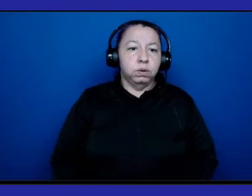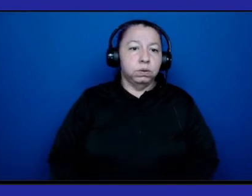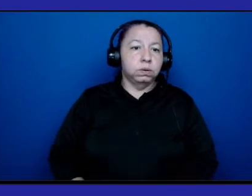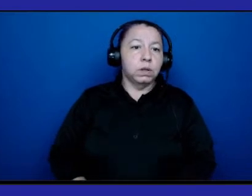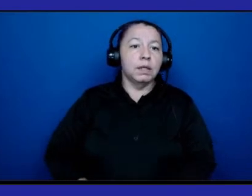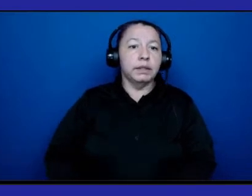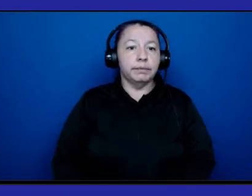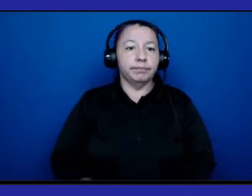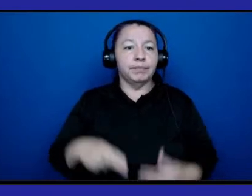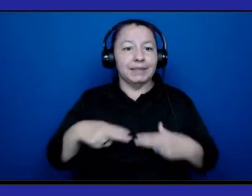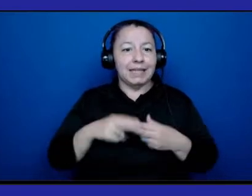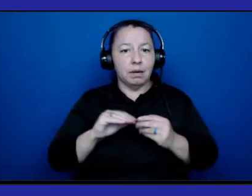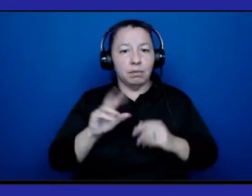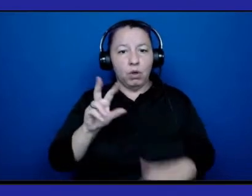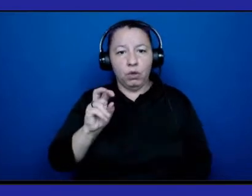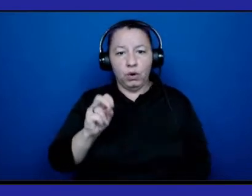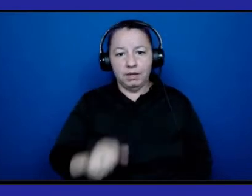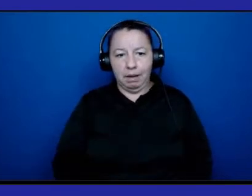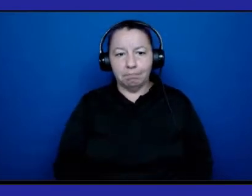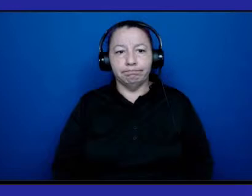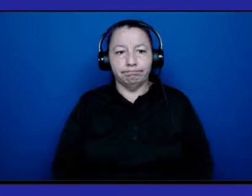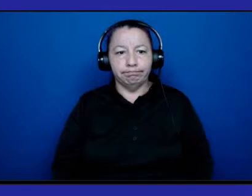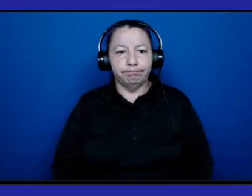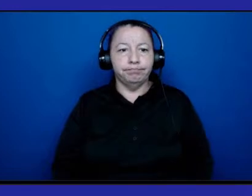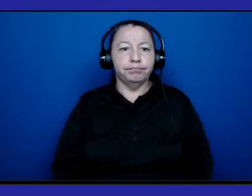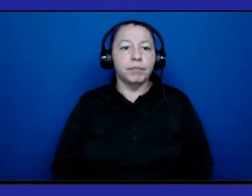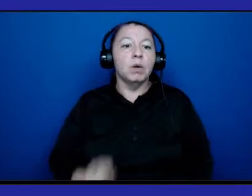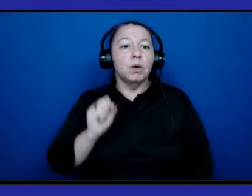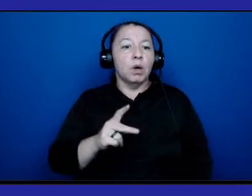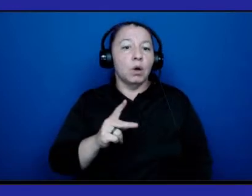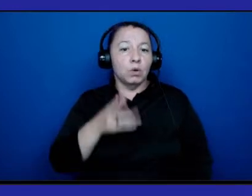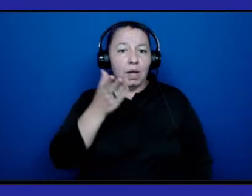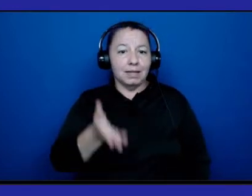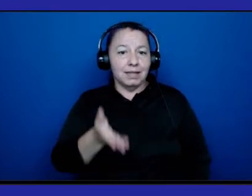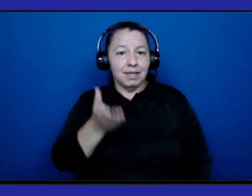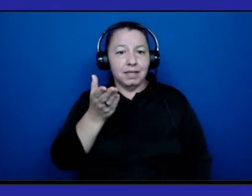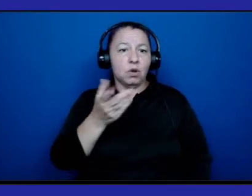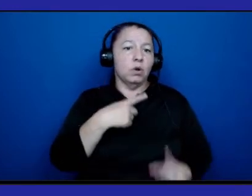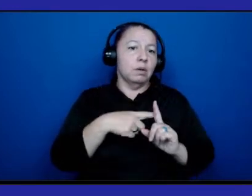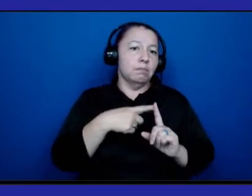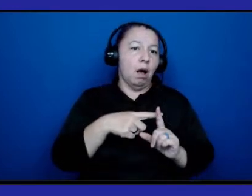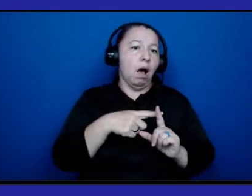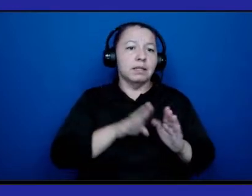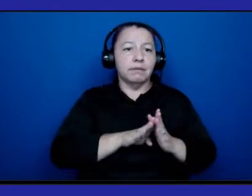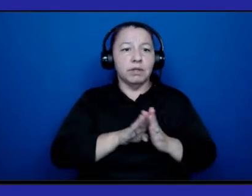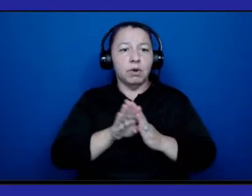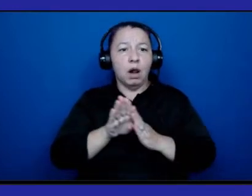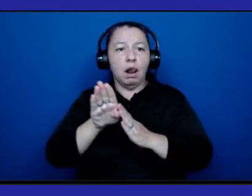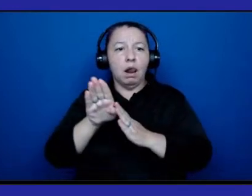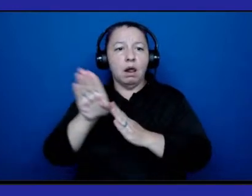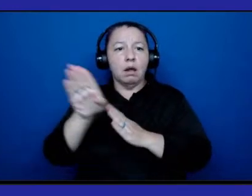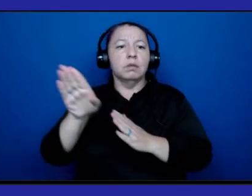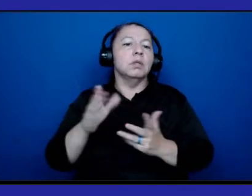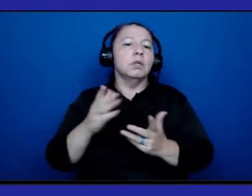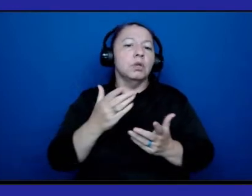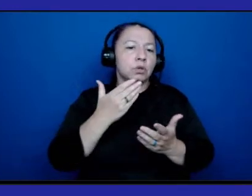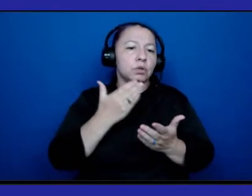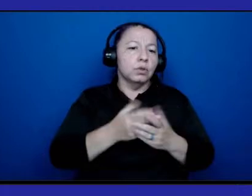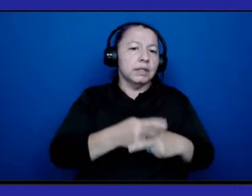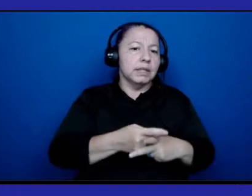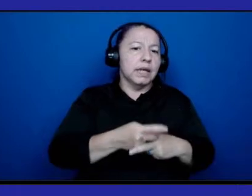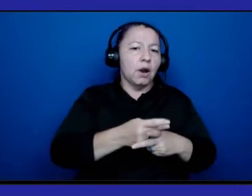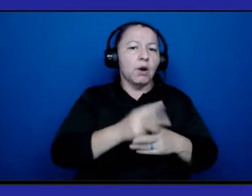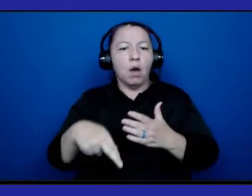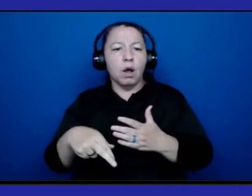Yeah, there we go. Okay, so these are the positively trending quality and outcomes and care experience